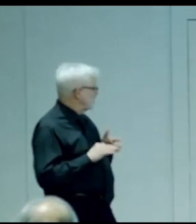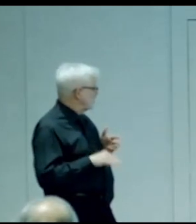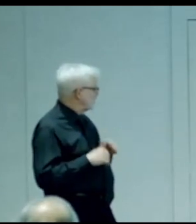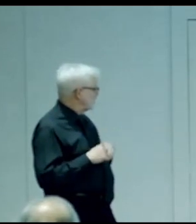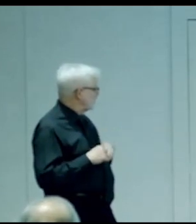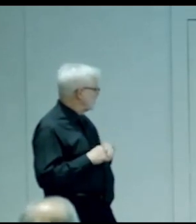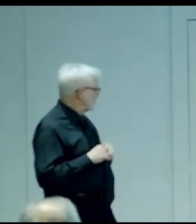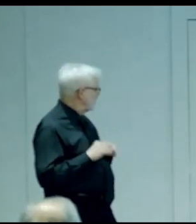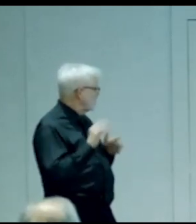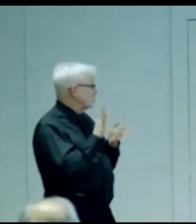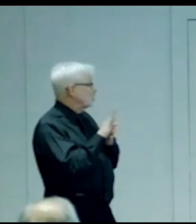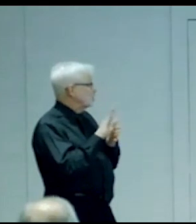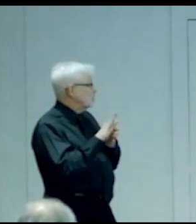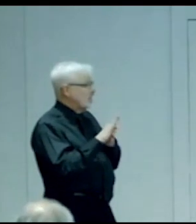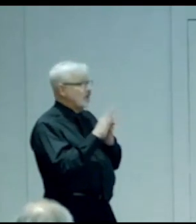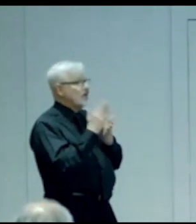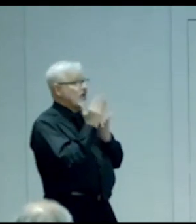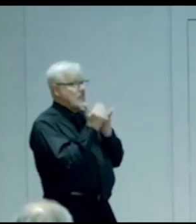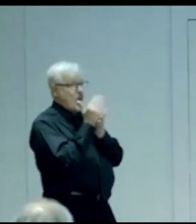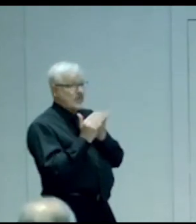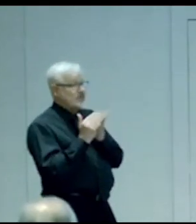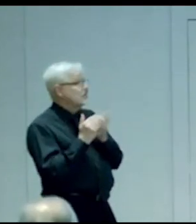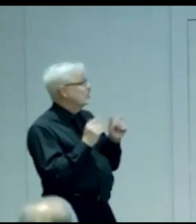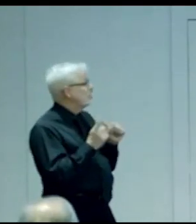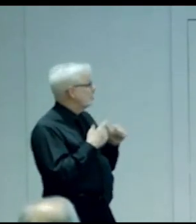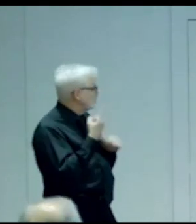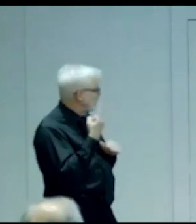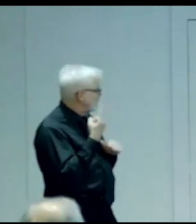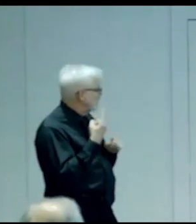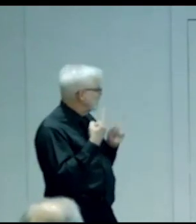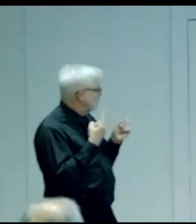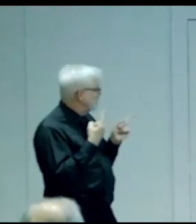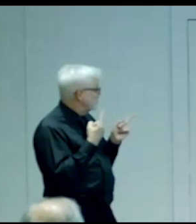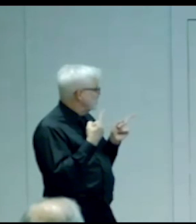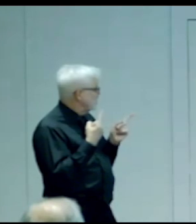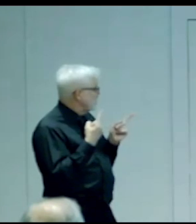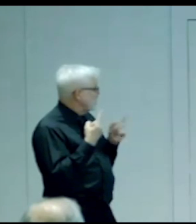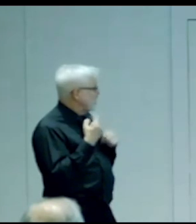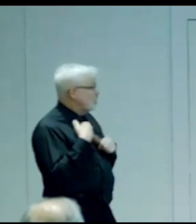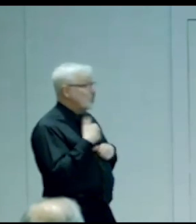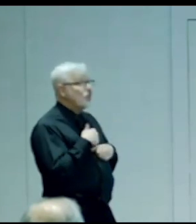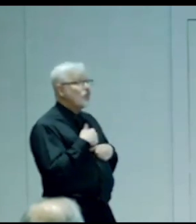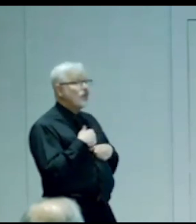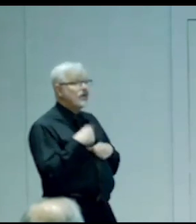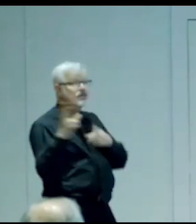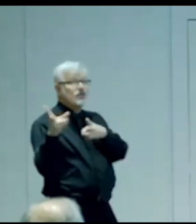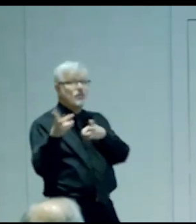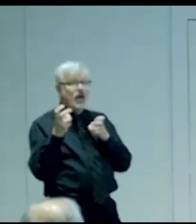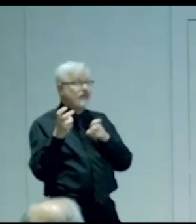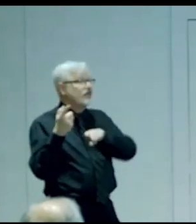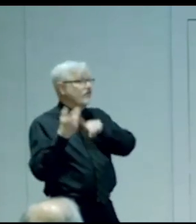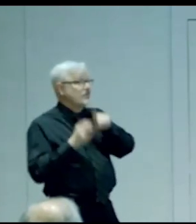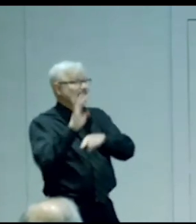these schooling components. And the first one, which we derived from the civil rights